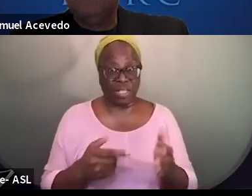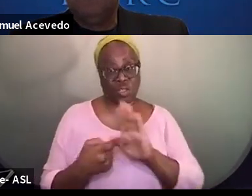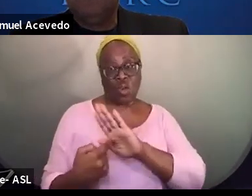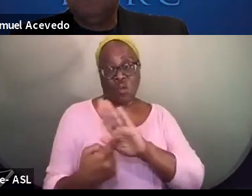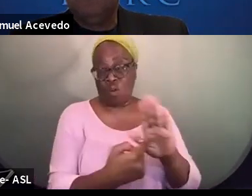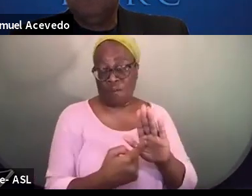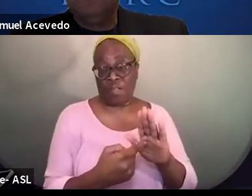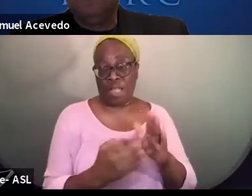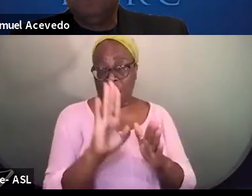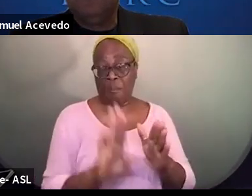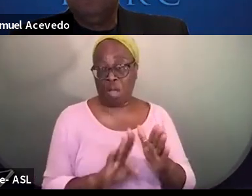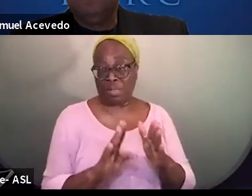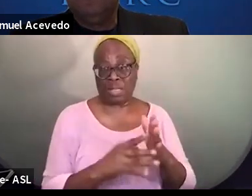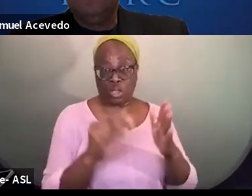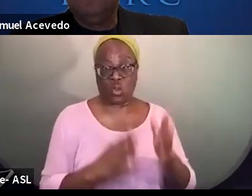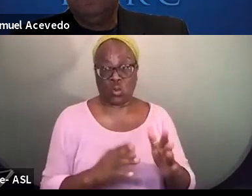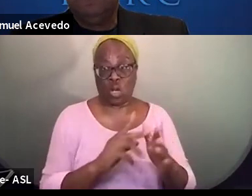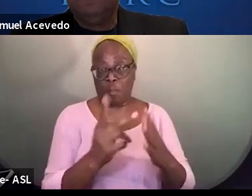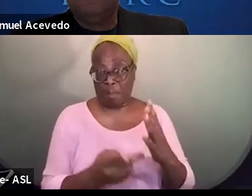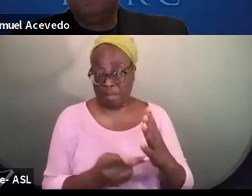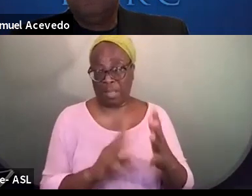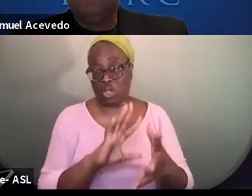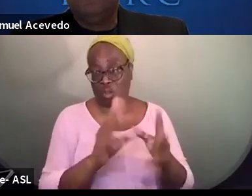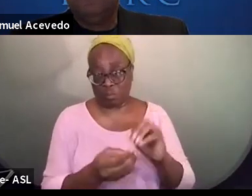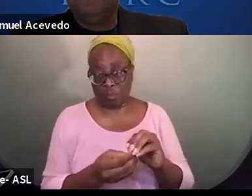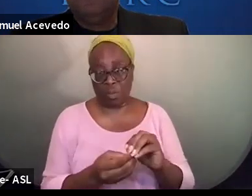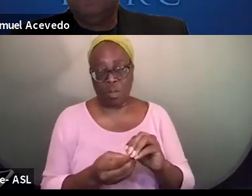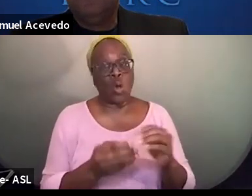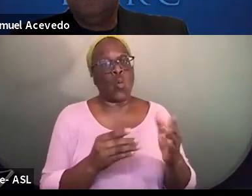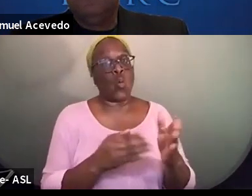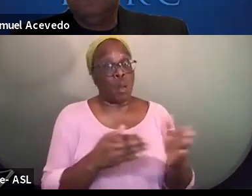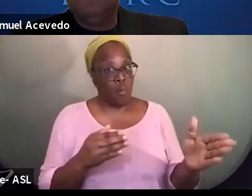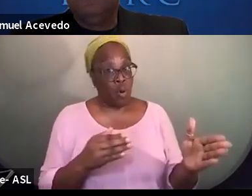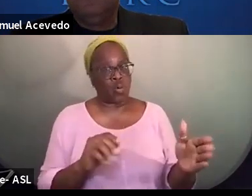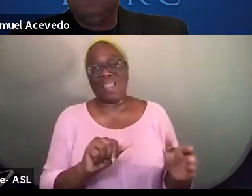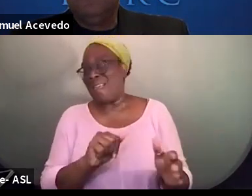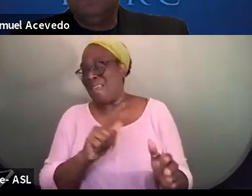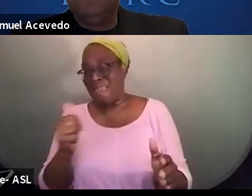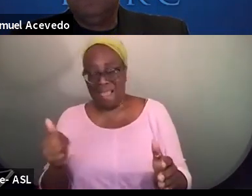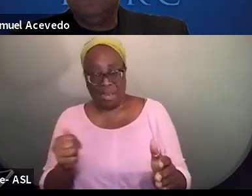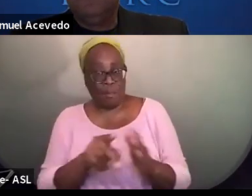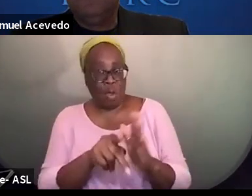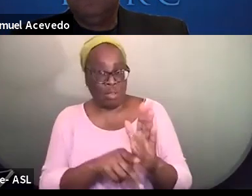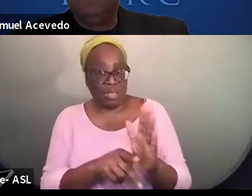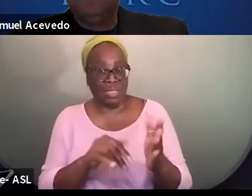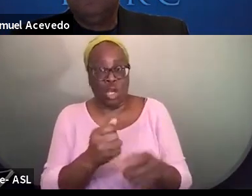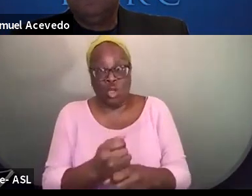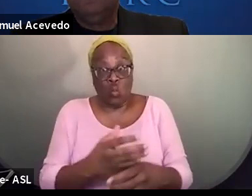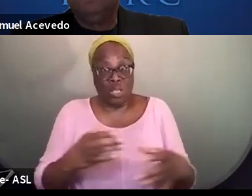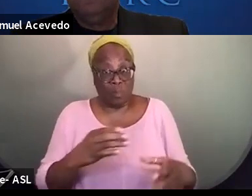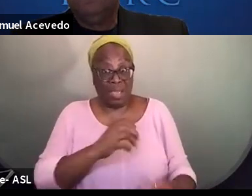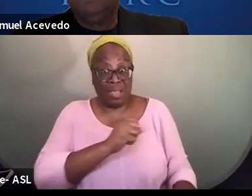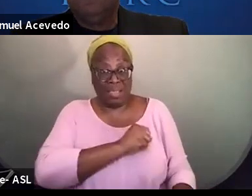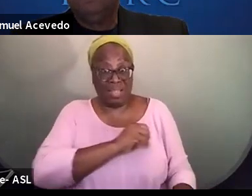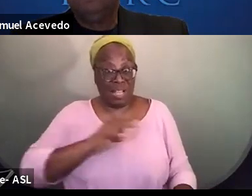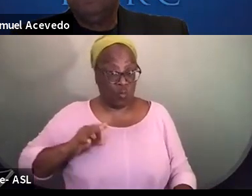student population as a whole. We strongly oppose any calls to disband the Exam School Admissions Task Force and urge the task force to